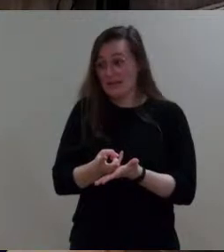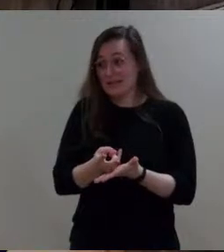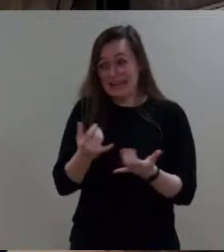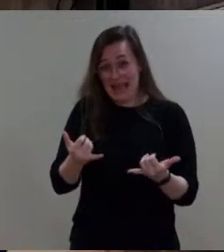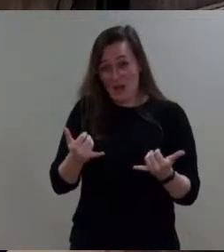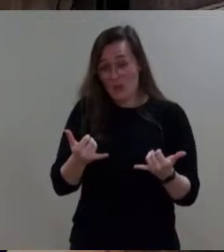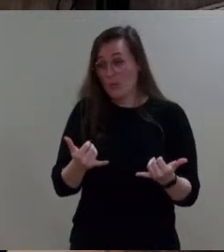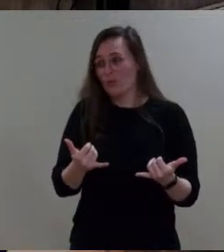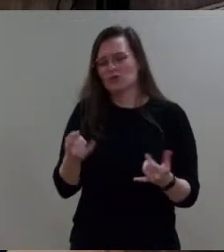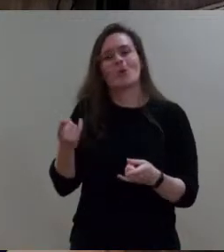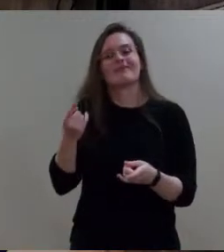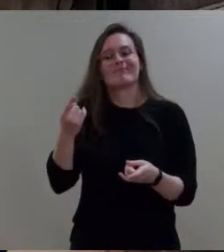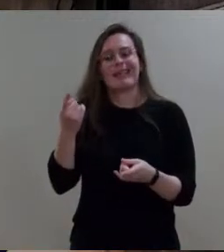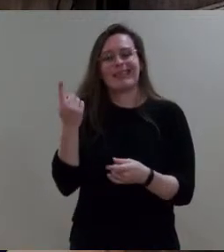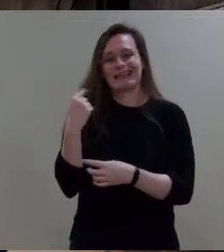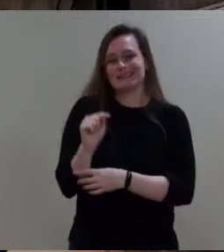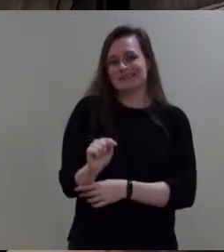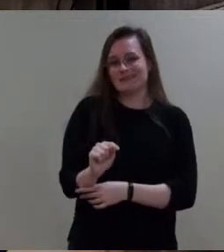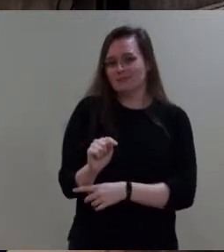here, we had, I think, one of the biggest,